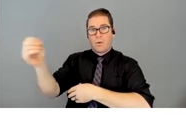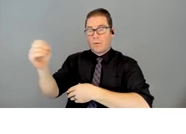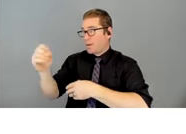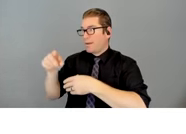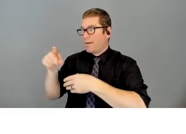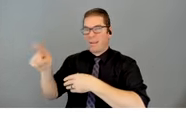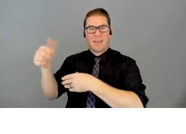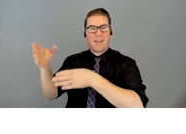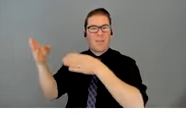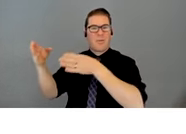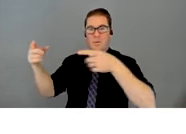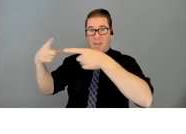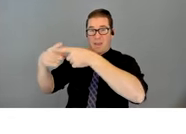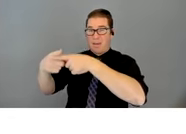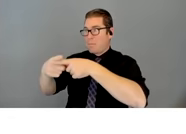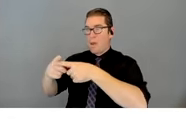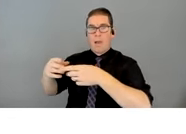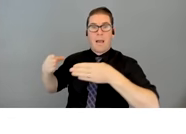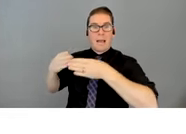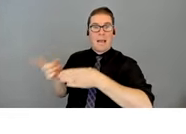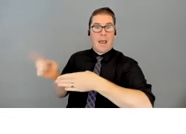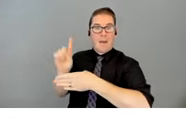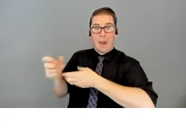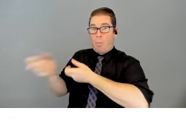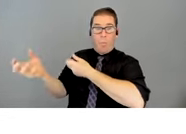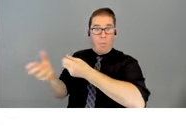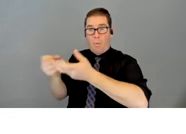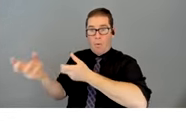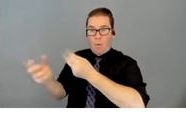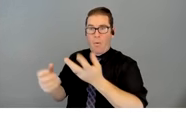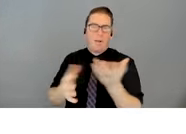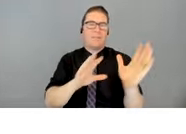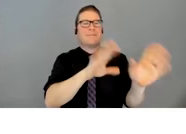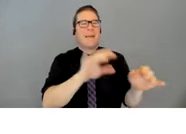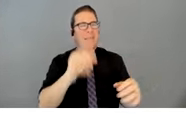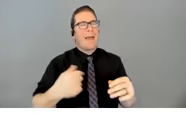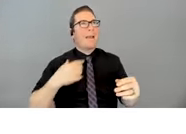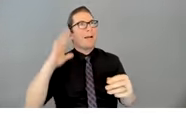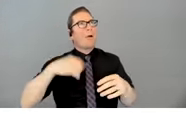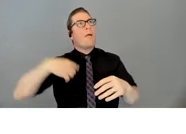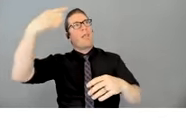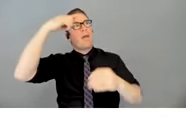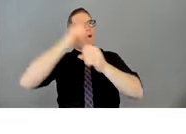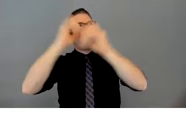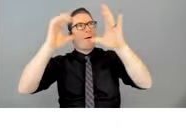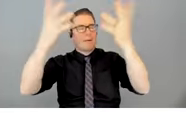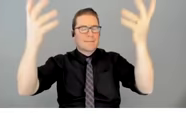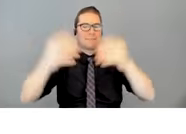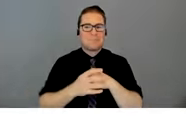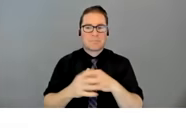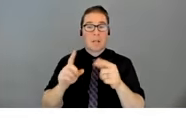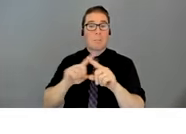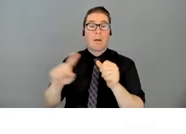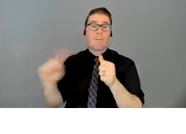this. I'm sorry. We had good intentions. Okay, there Sean. There is a question. Here we go. First question.